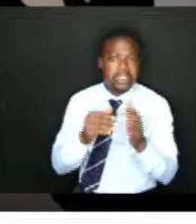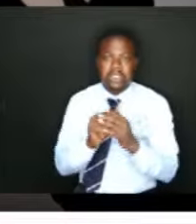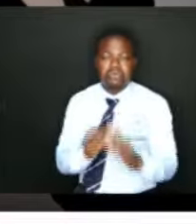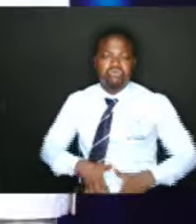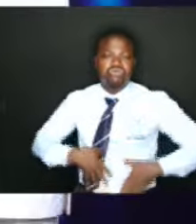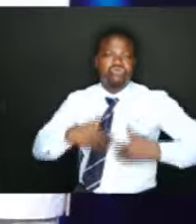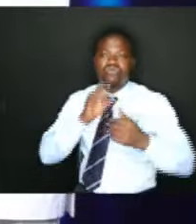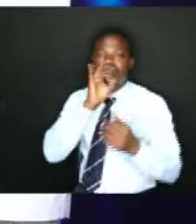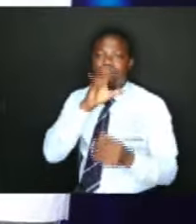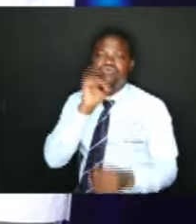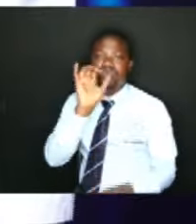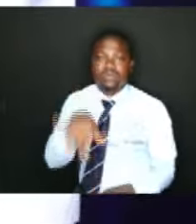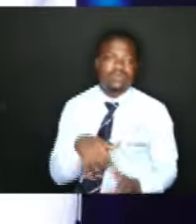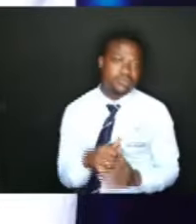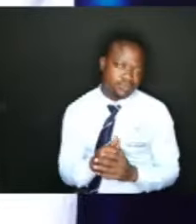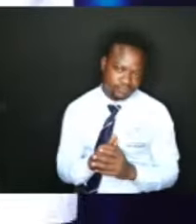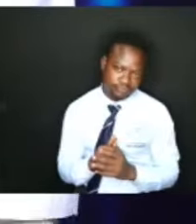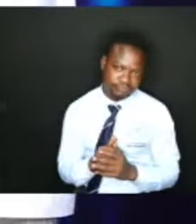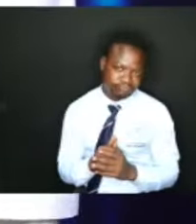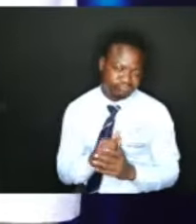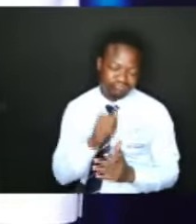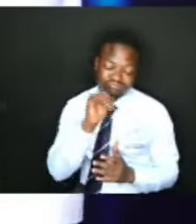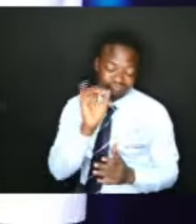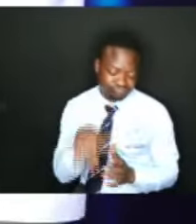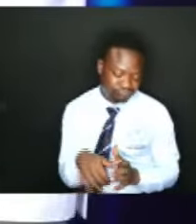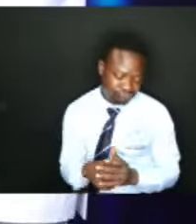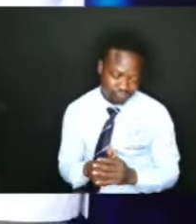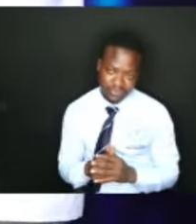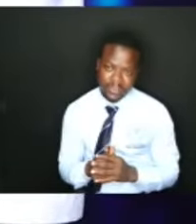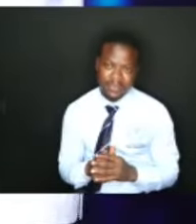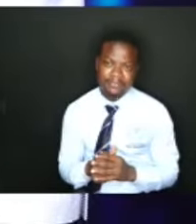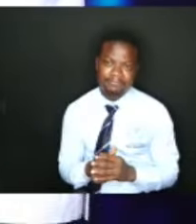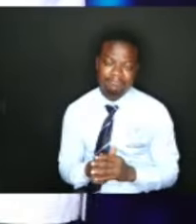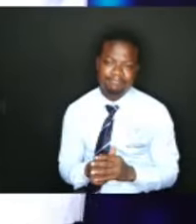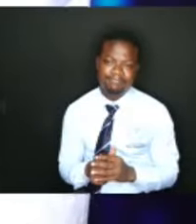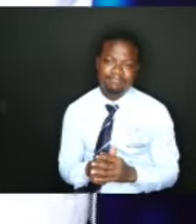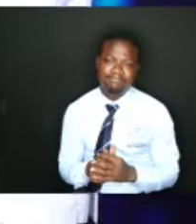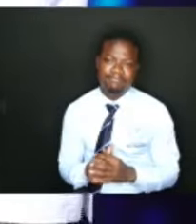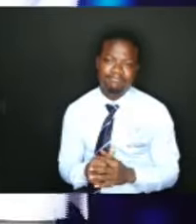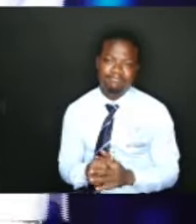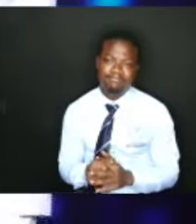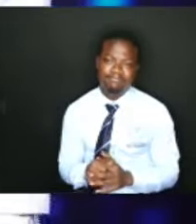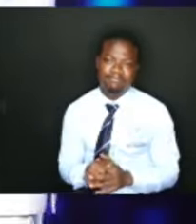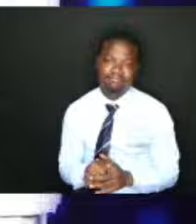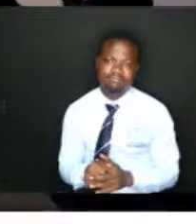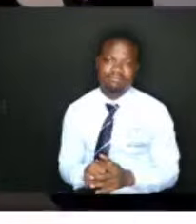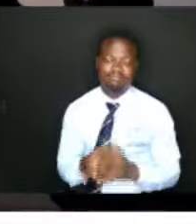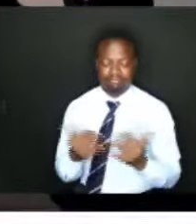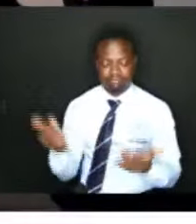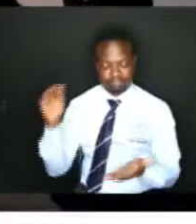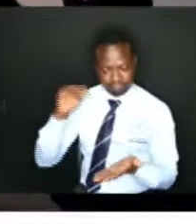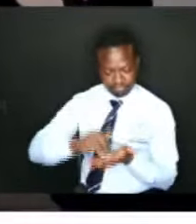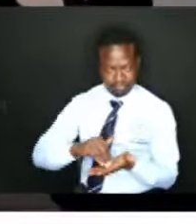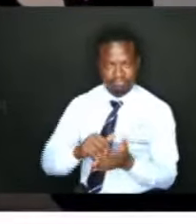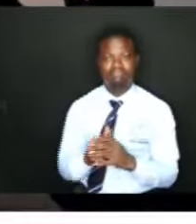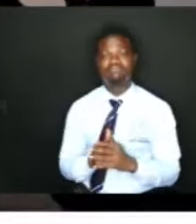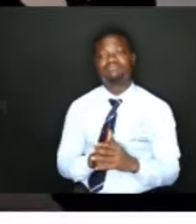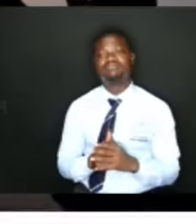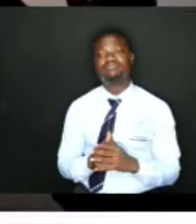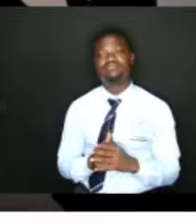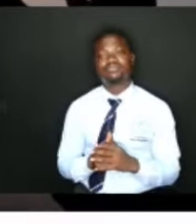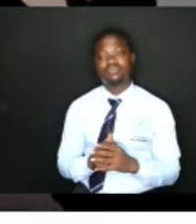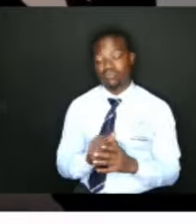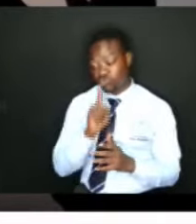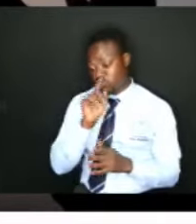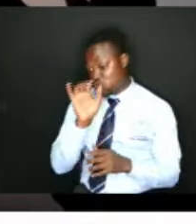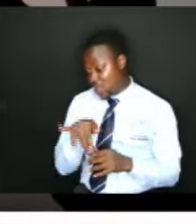sem bonifefri, and now only ubia, why any bonino, and tembe basum ye. Now take that again. Yes, and ubiu. It is